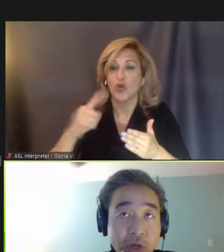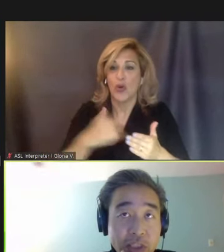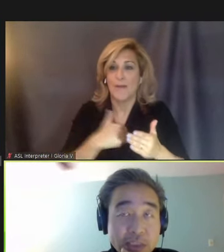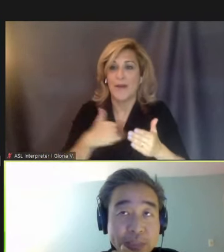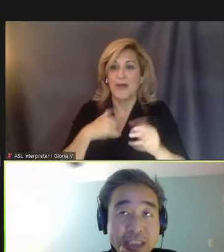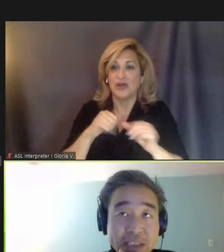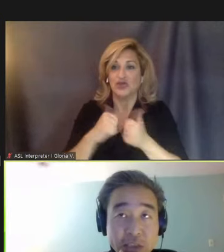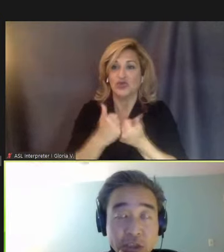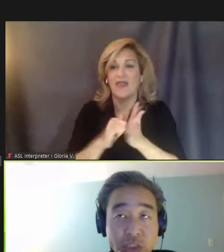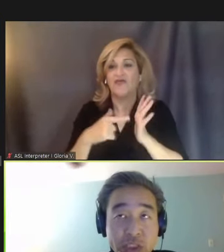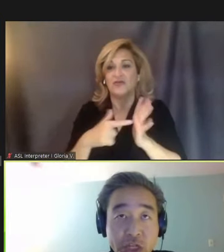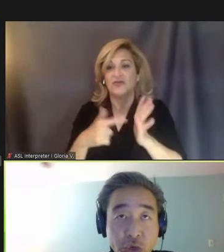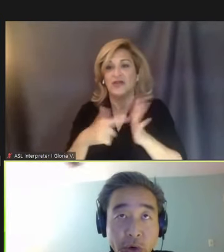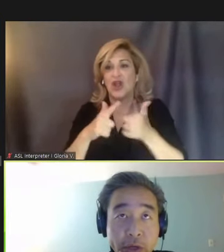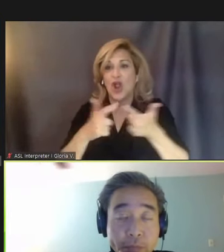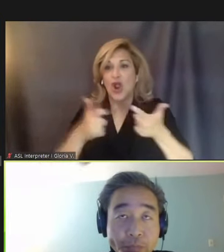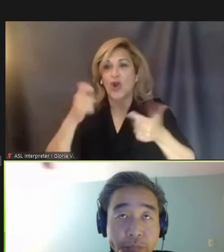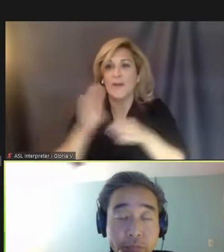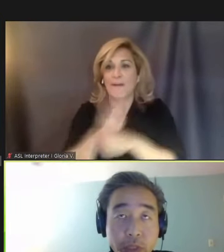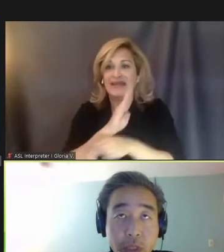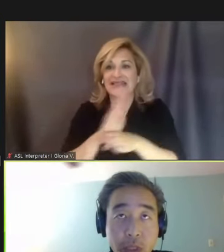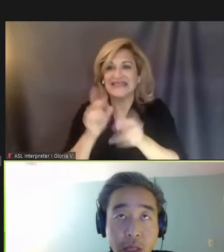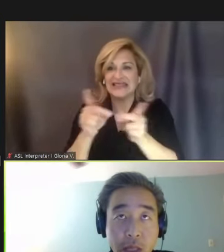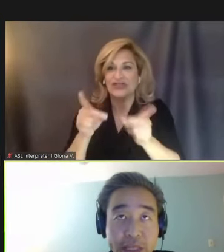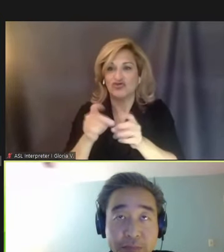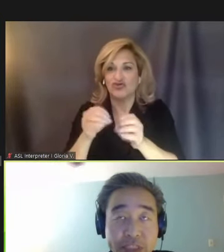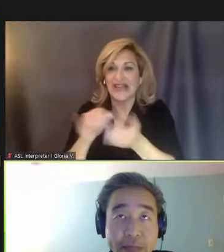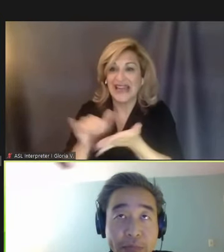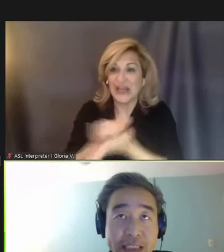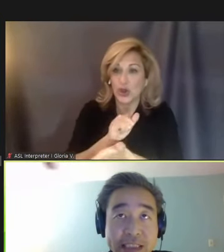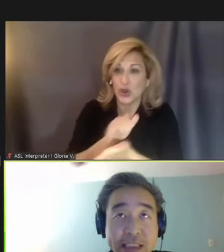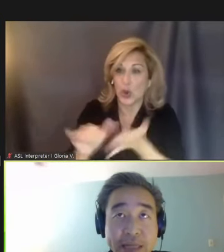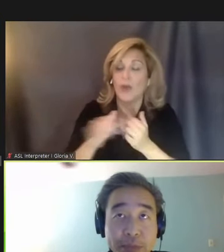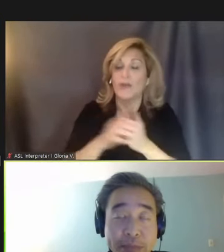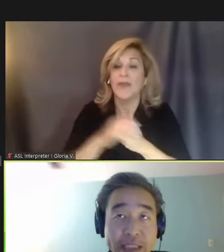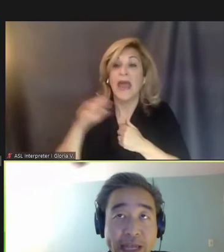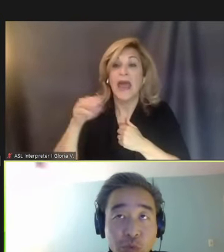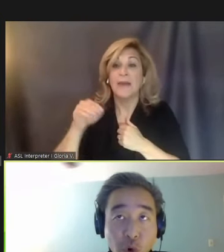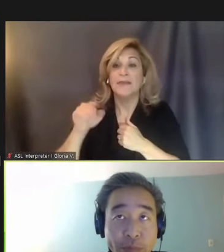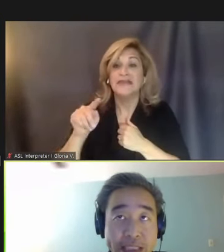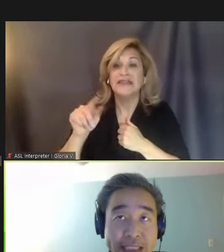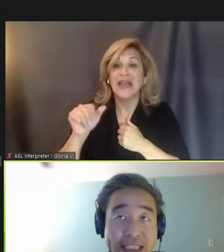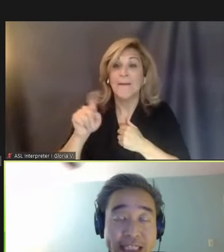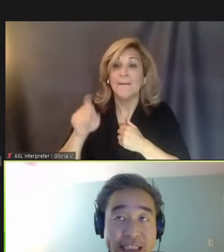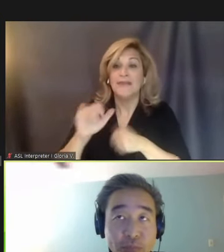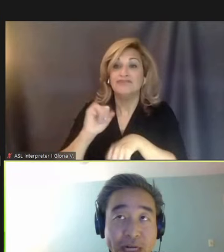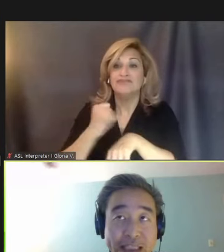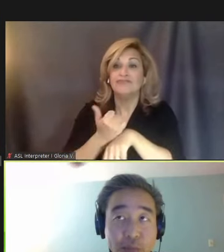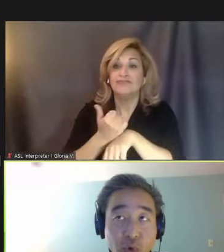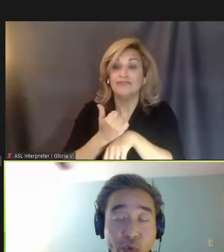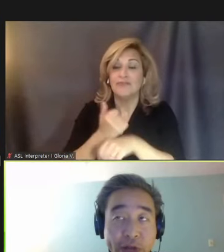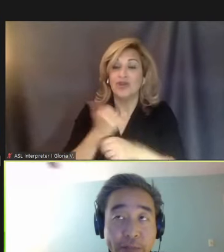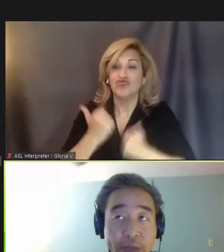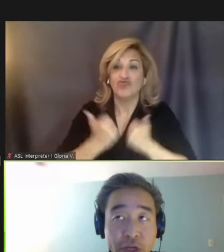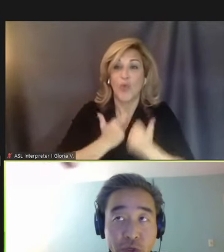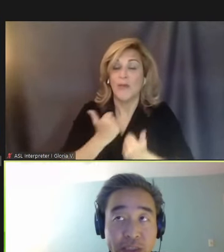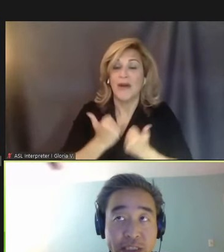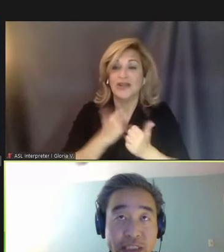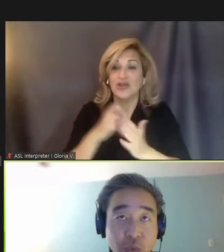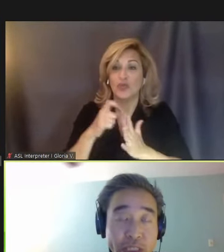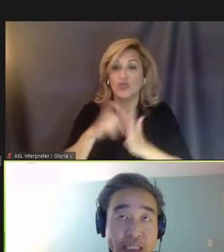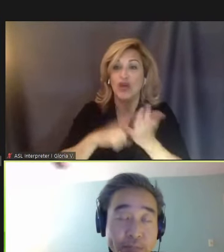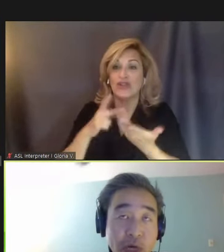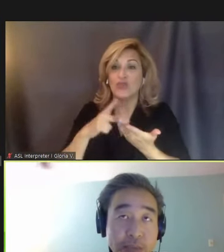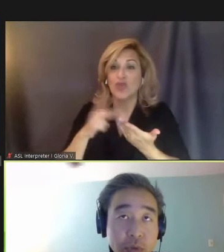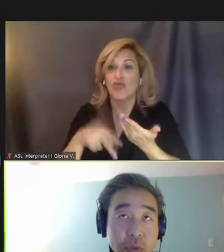fourth largest business district in New York. The MTA must implement a robust congestion pricing program in New York City